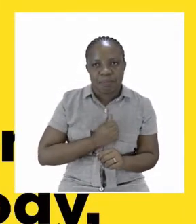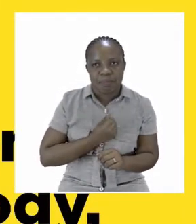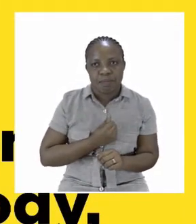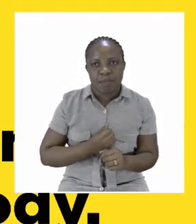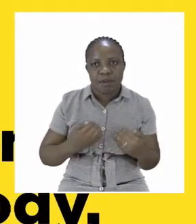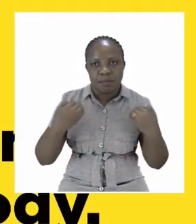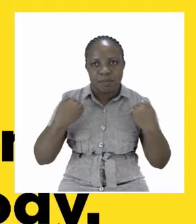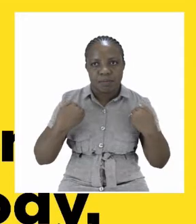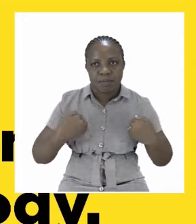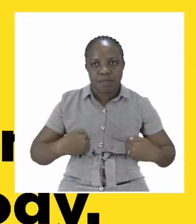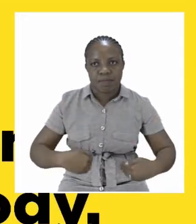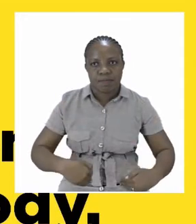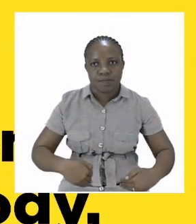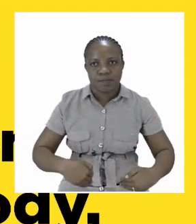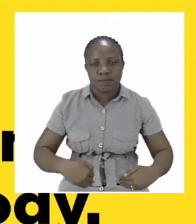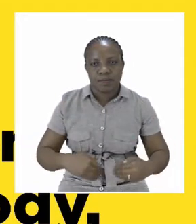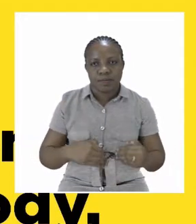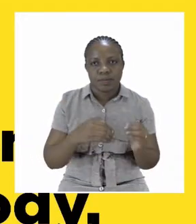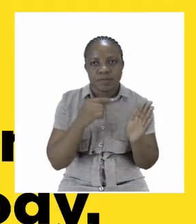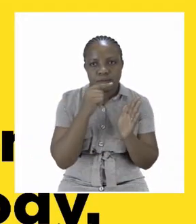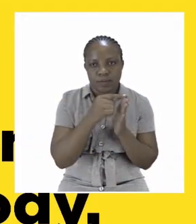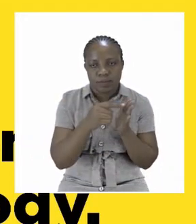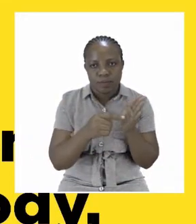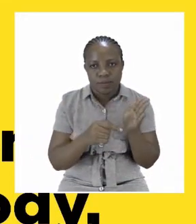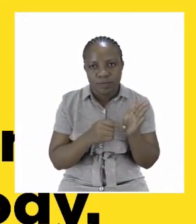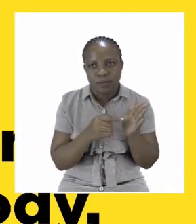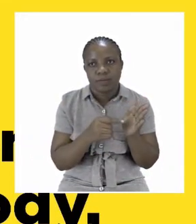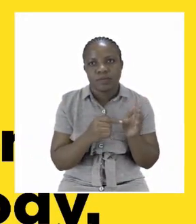body, tracing, and